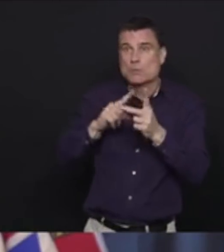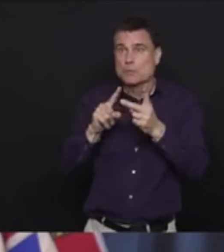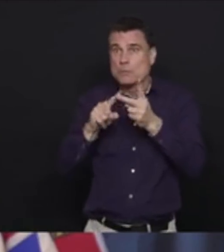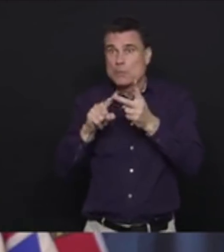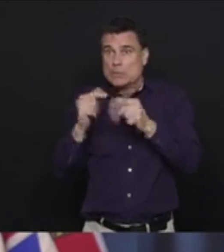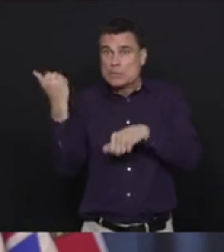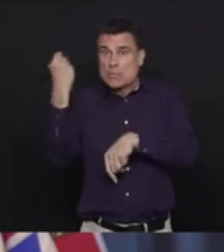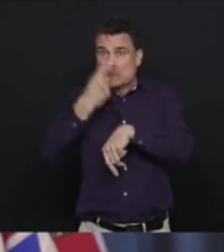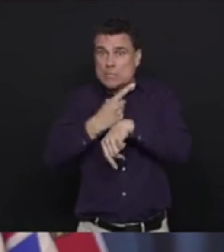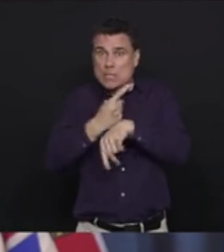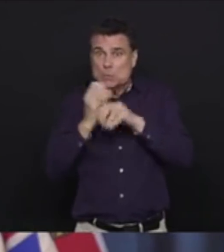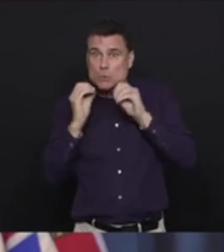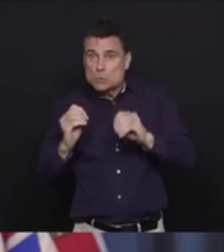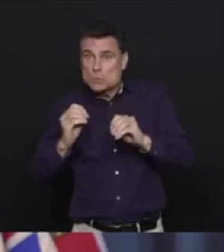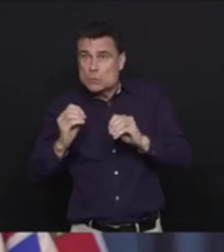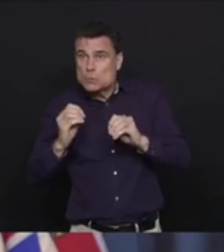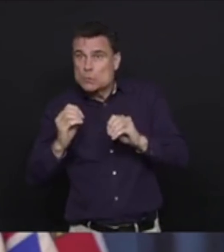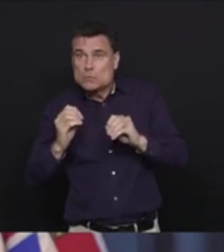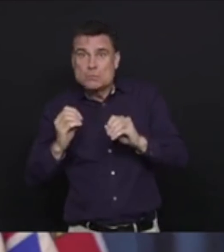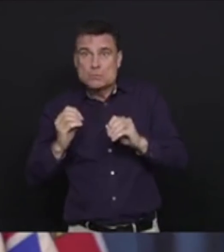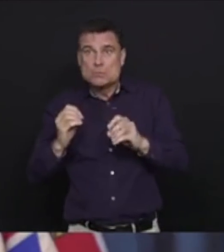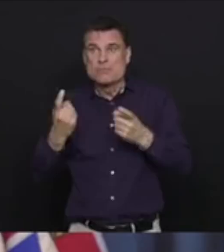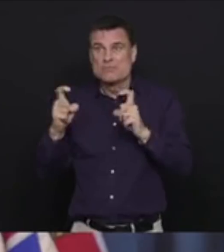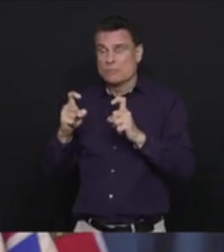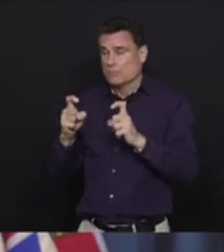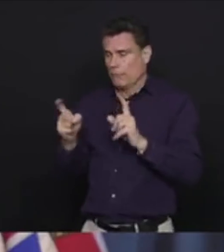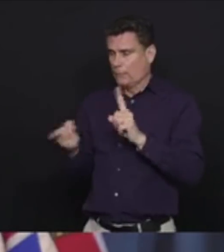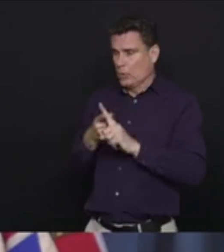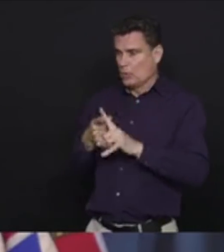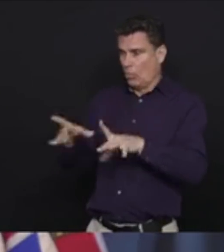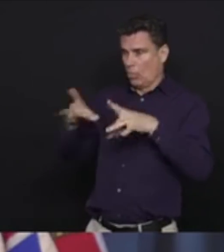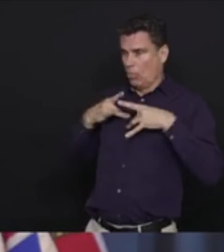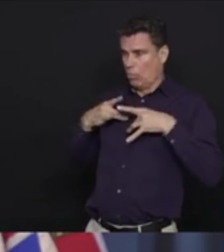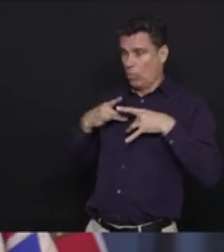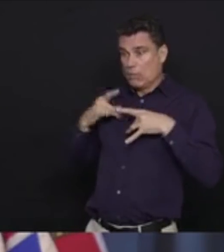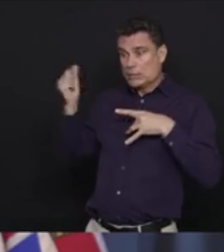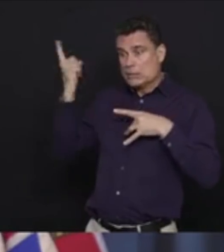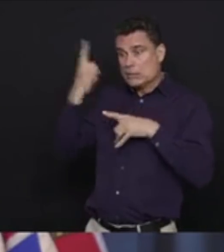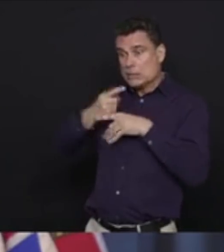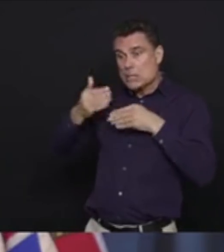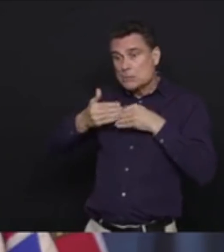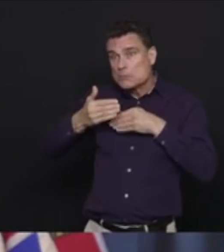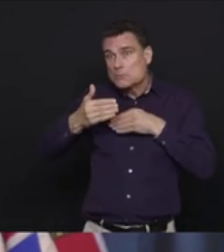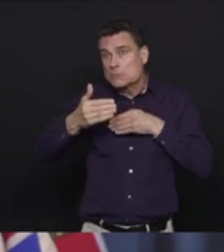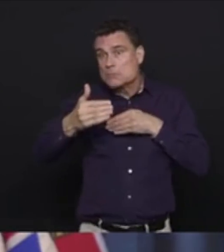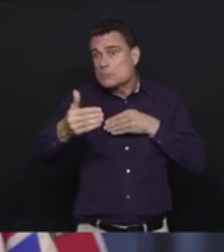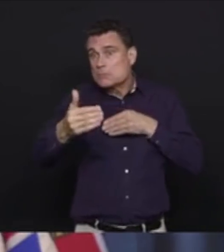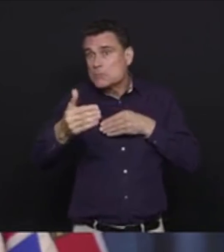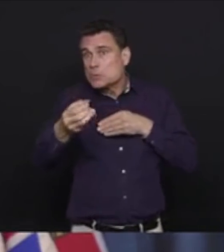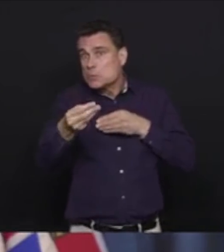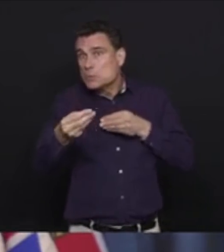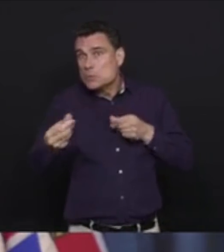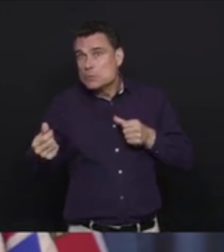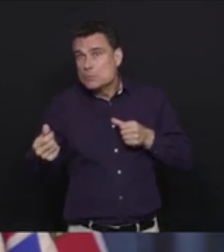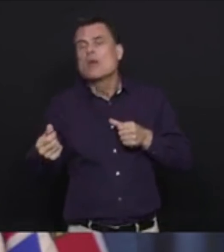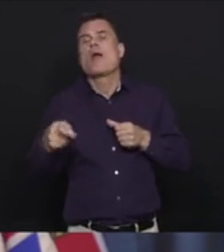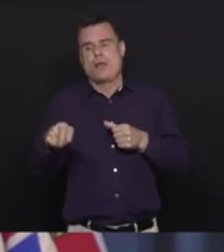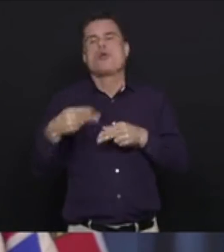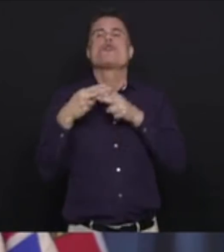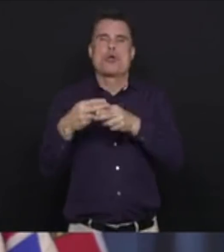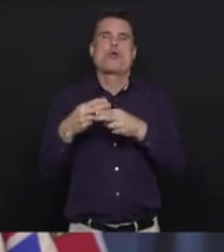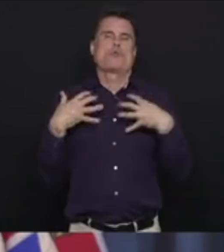able to clear a lot of people who've been perfectly healthy for a while without having to have the 2 negative lab tests. And so that